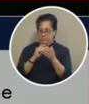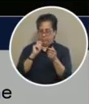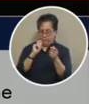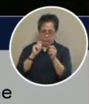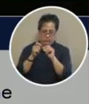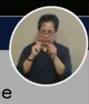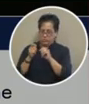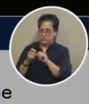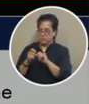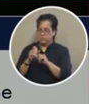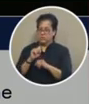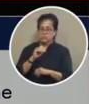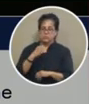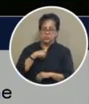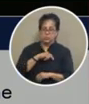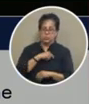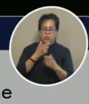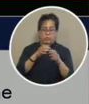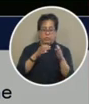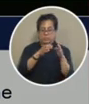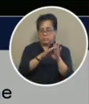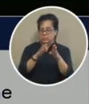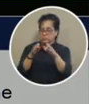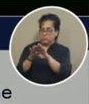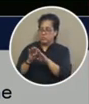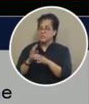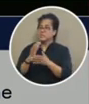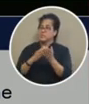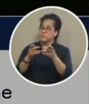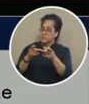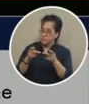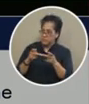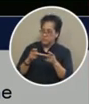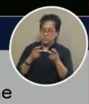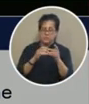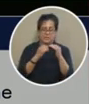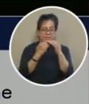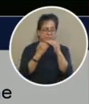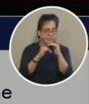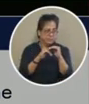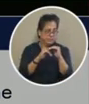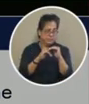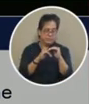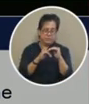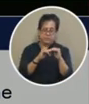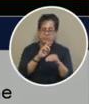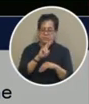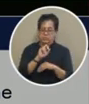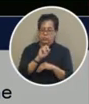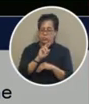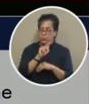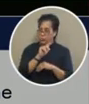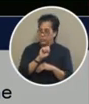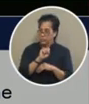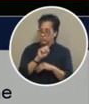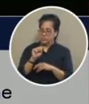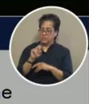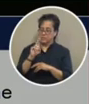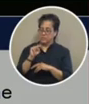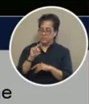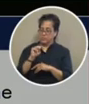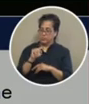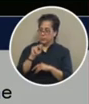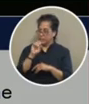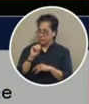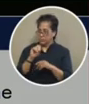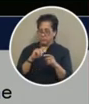So we've closed down several facilities, and we've limited a lot of the routes on Sun Metro, and obviously